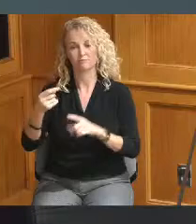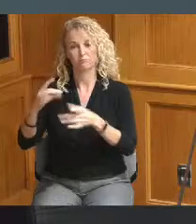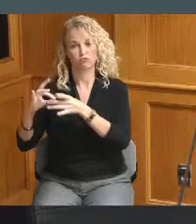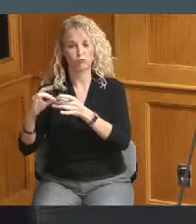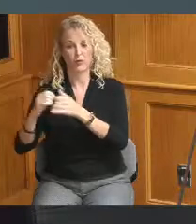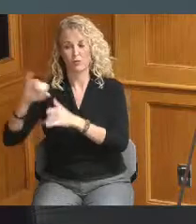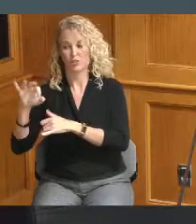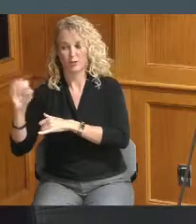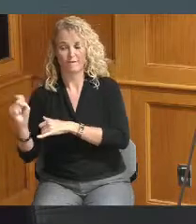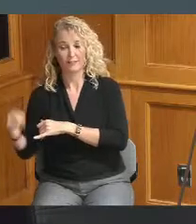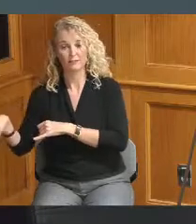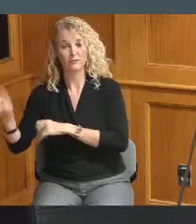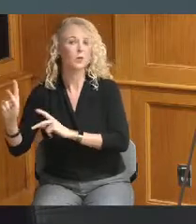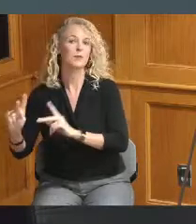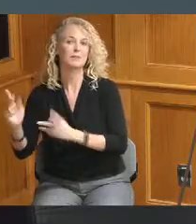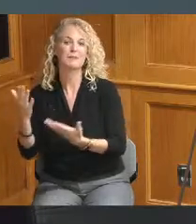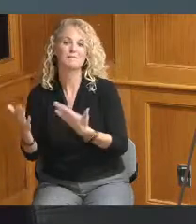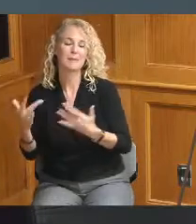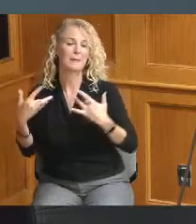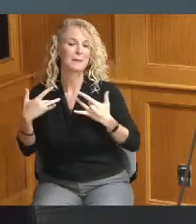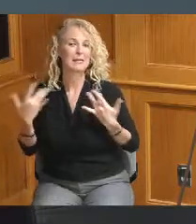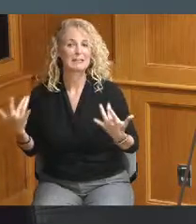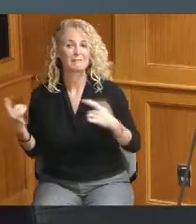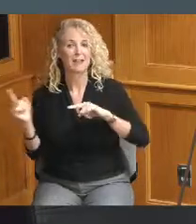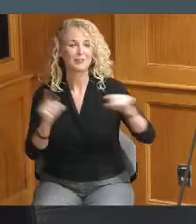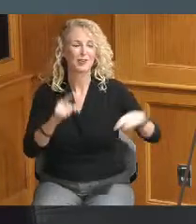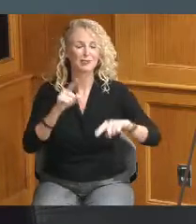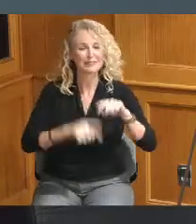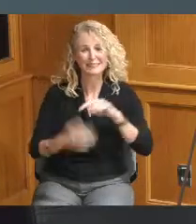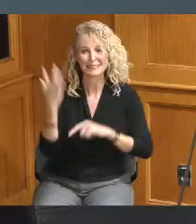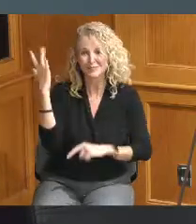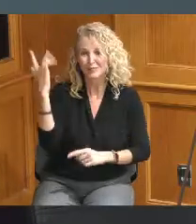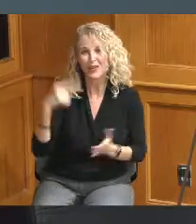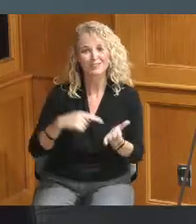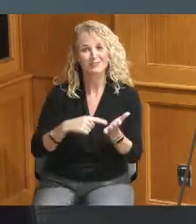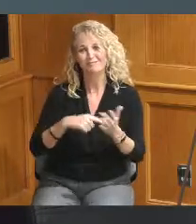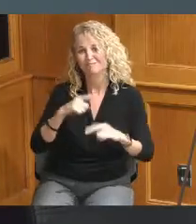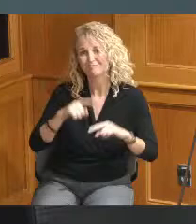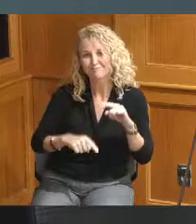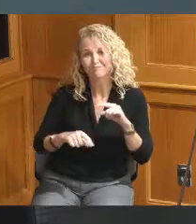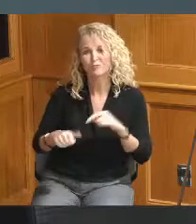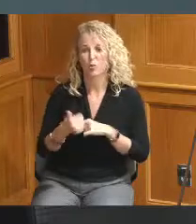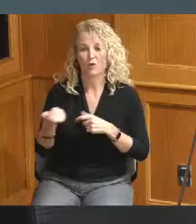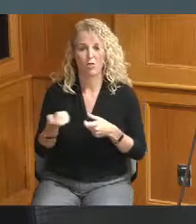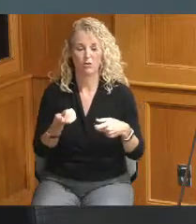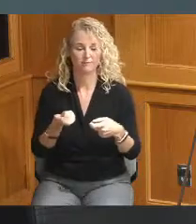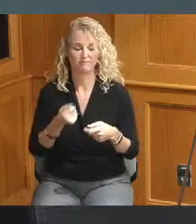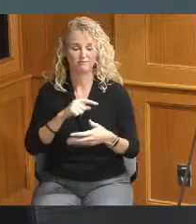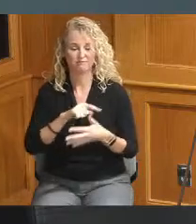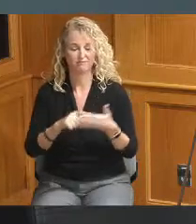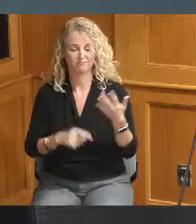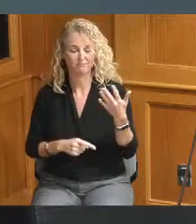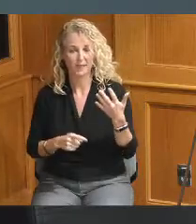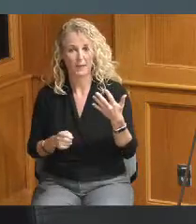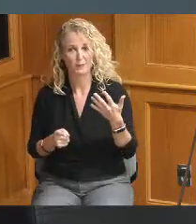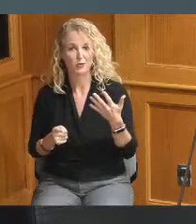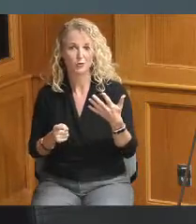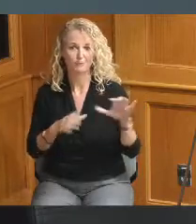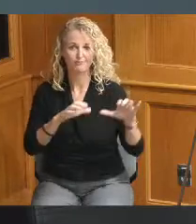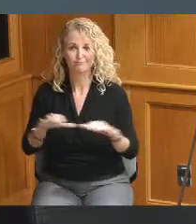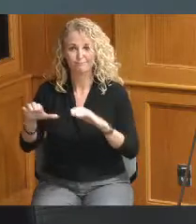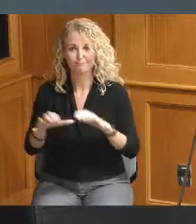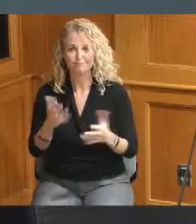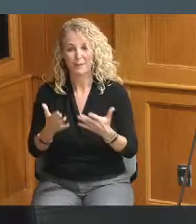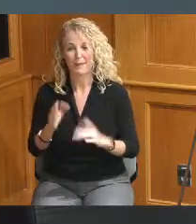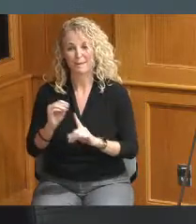cannot obviously go to events that they can't afford and different opportunities that can expose them or